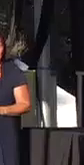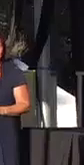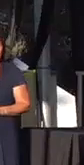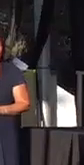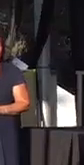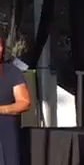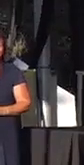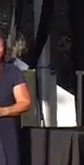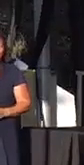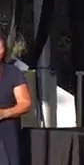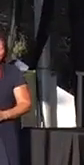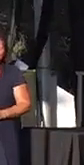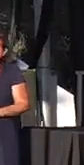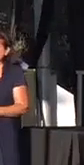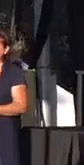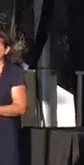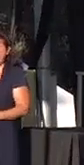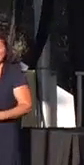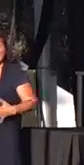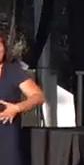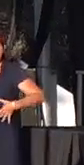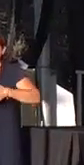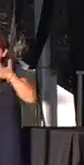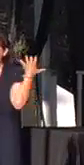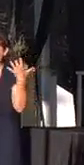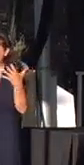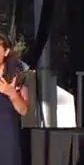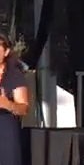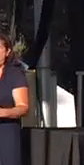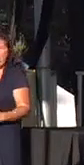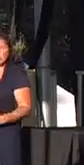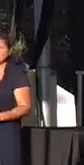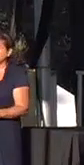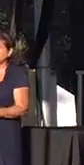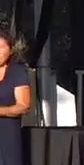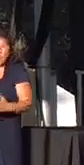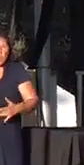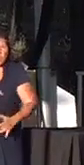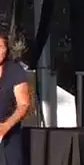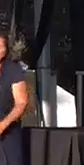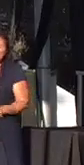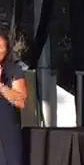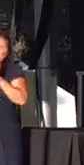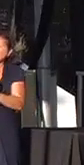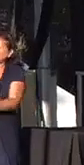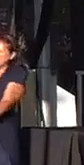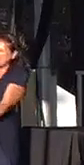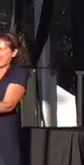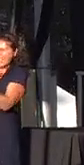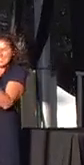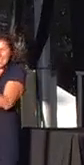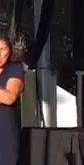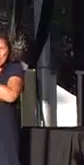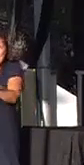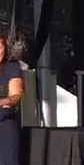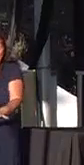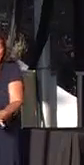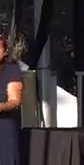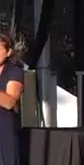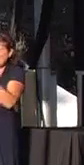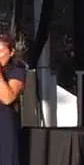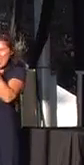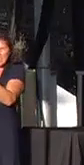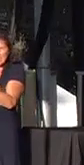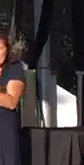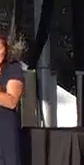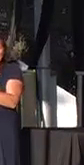So I slammed those pastors that night. And I said that we will not represent that kind of hate and that kind